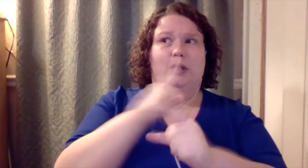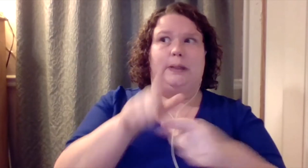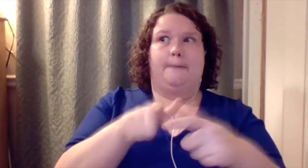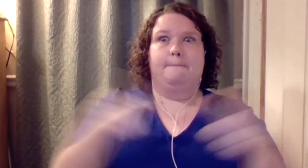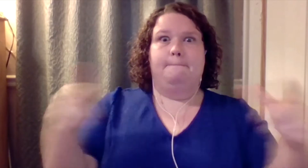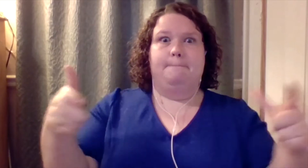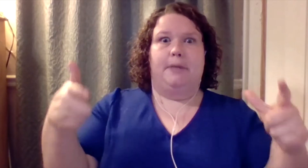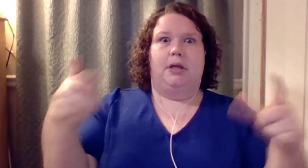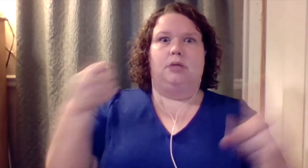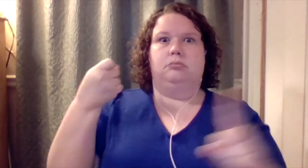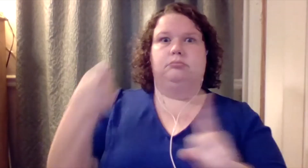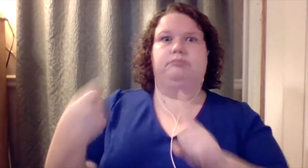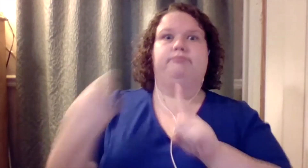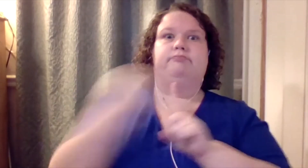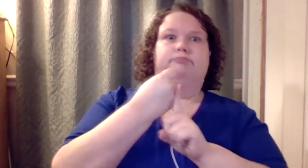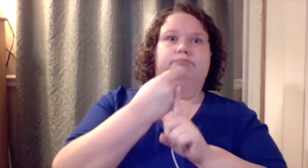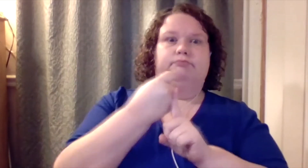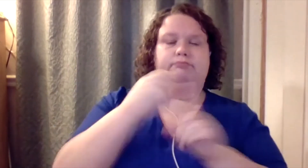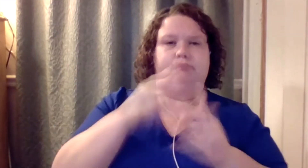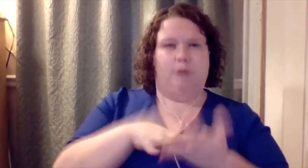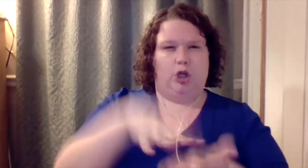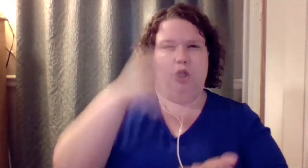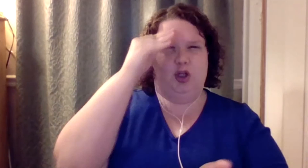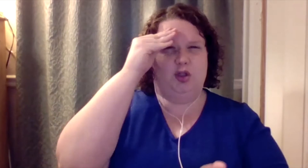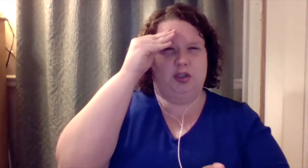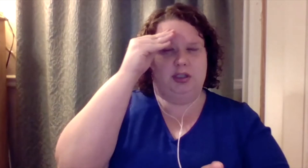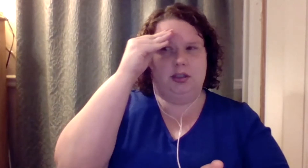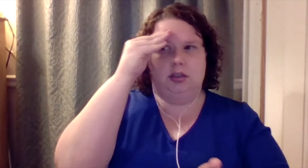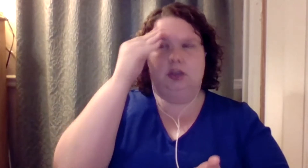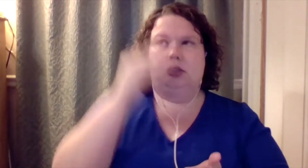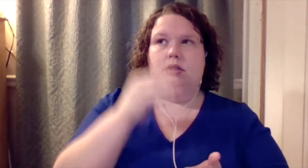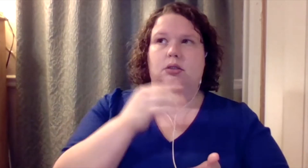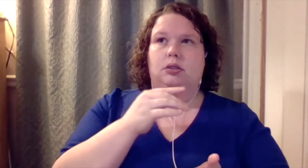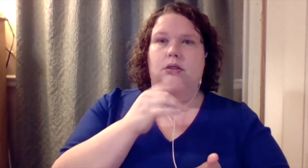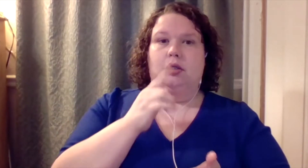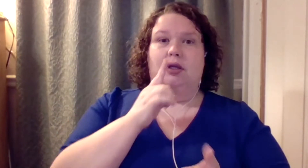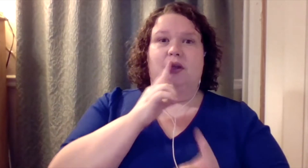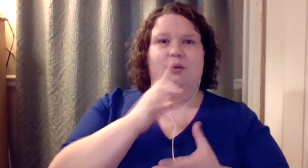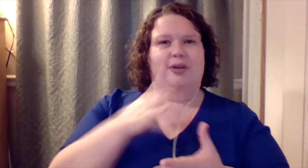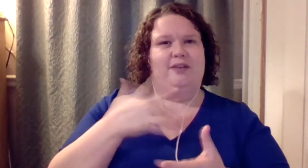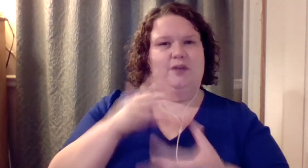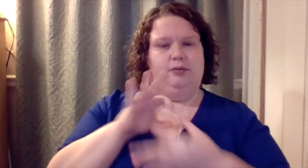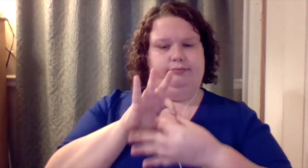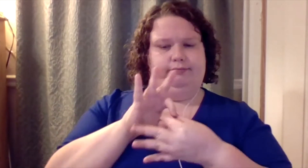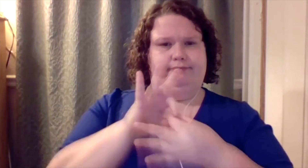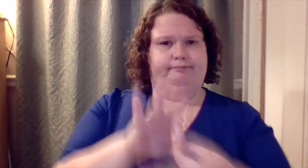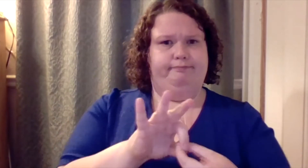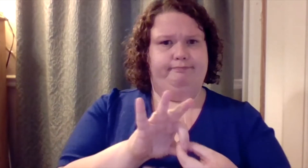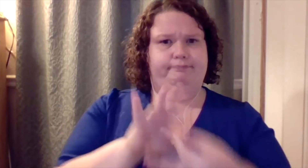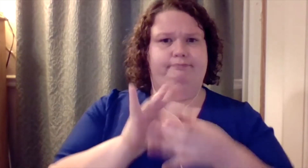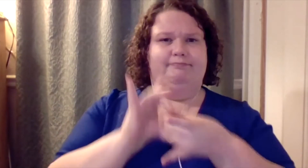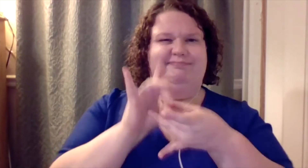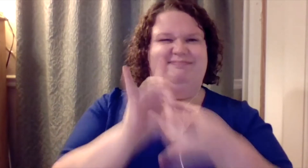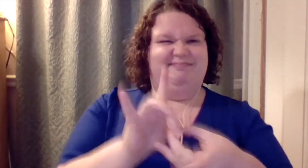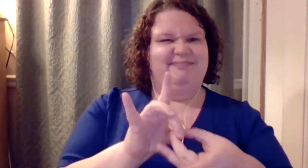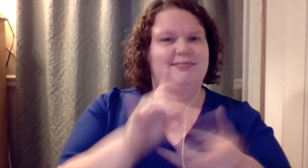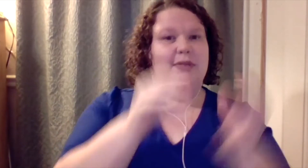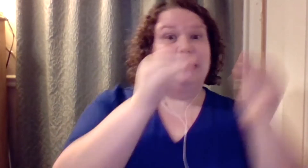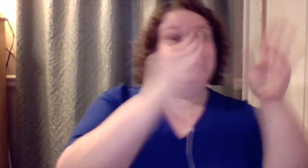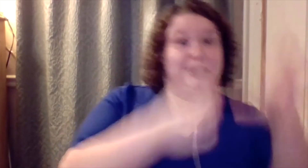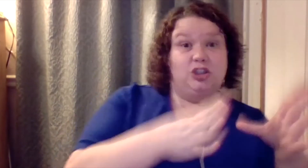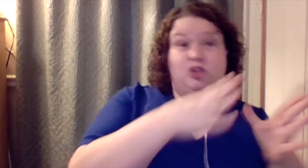Erin said before, I mean, it's got to do with yourself, even for the teachers. You know, it would be nice